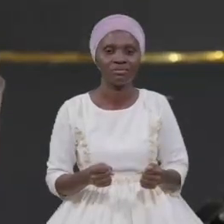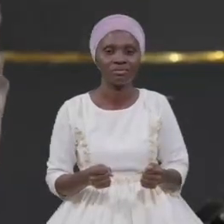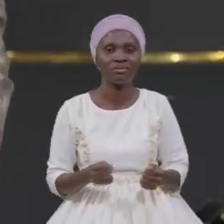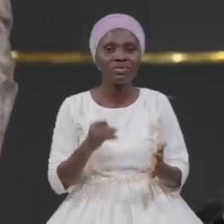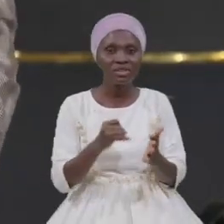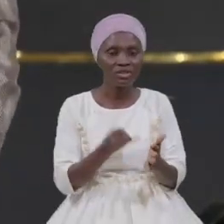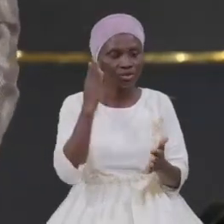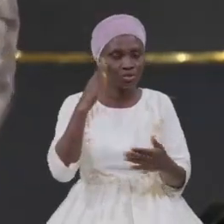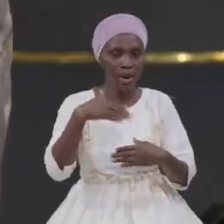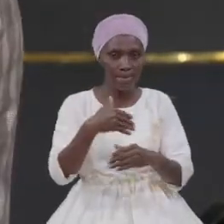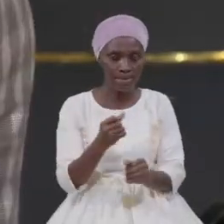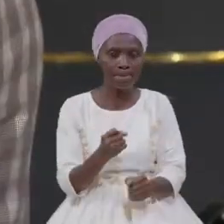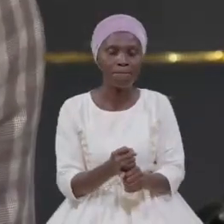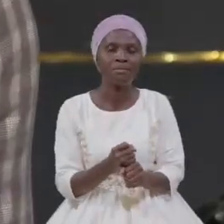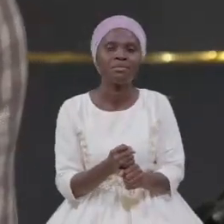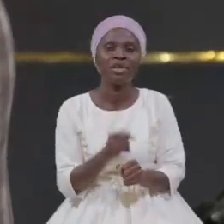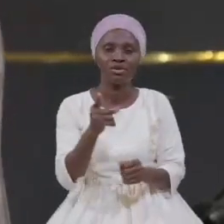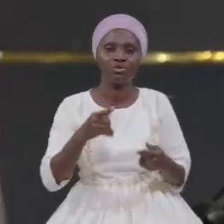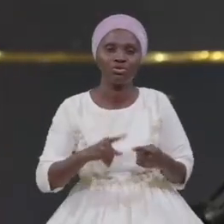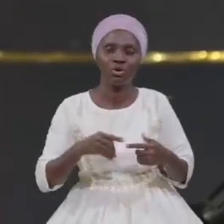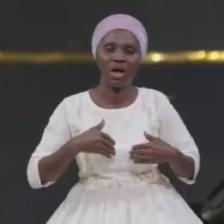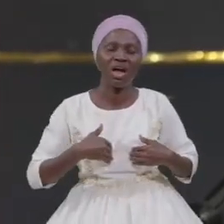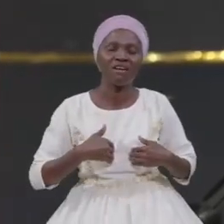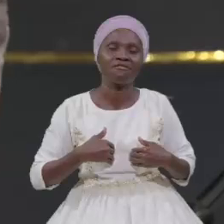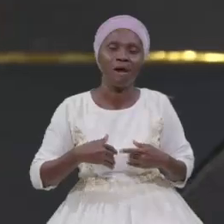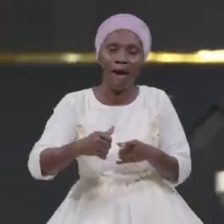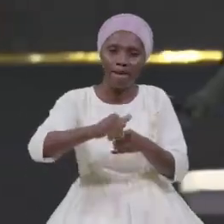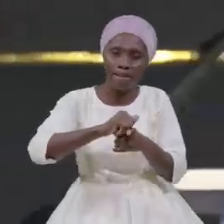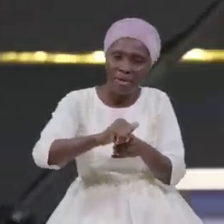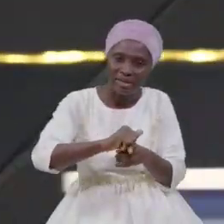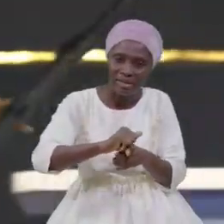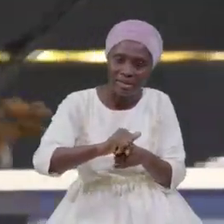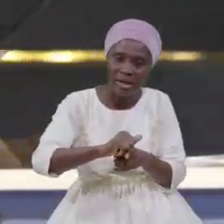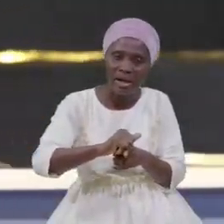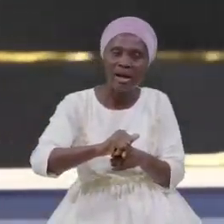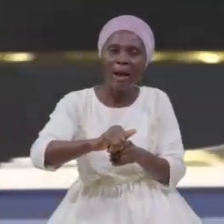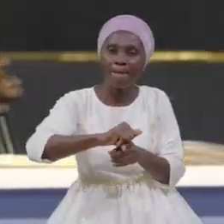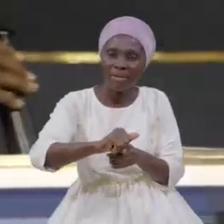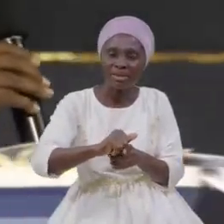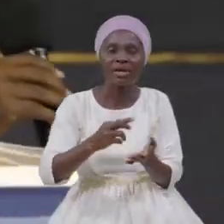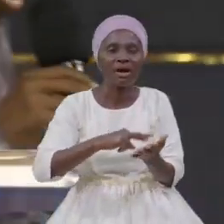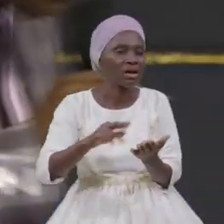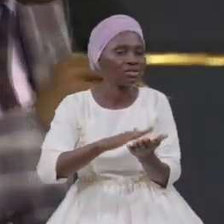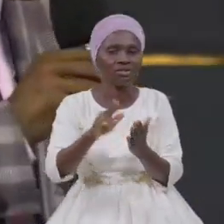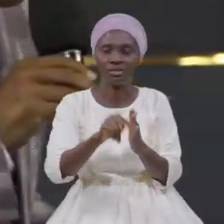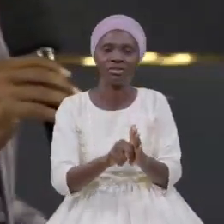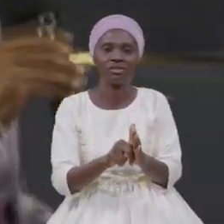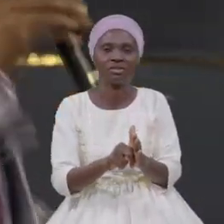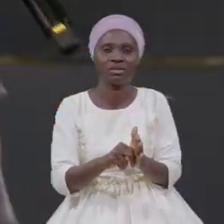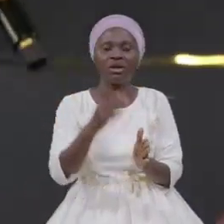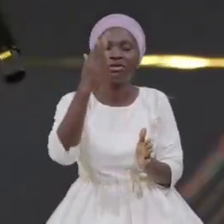practical righteousness, visible righteousness, knowable